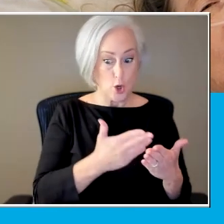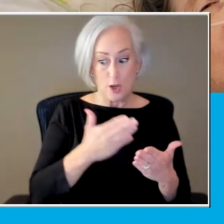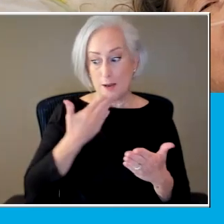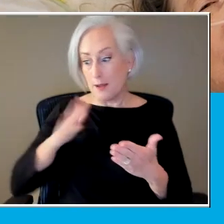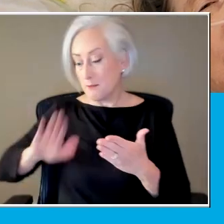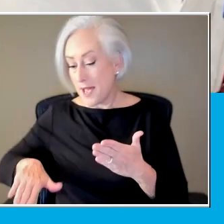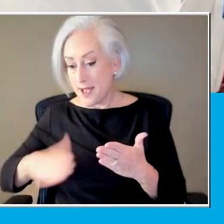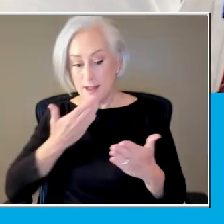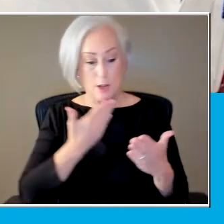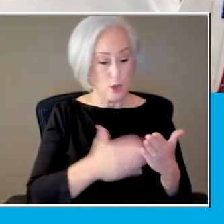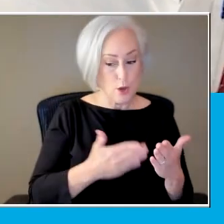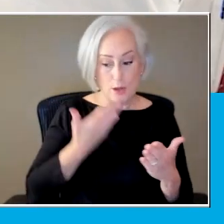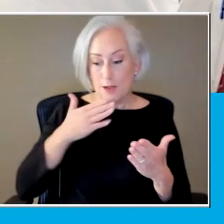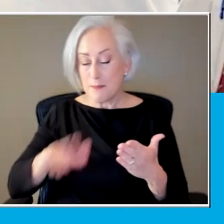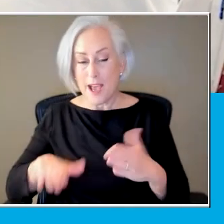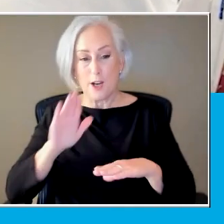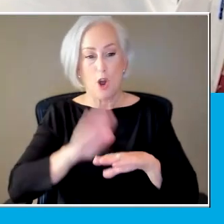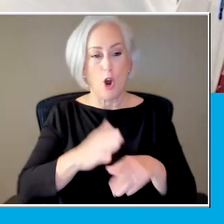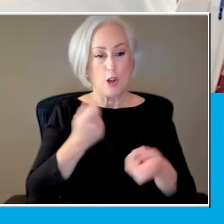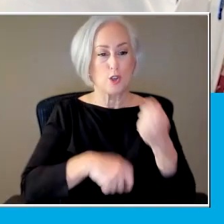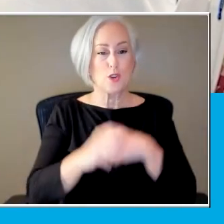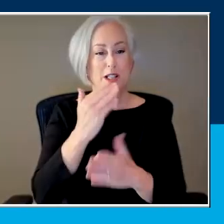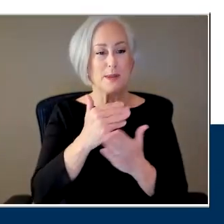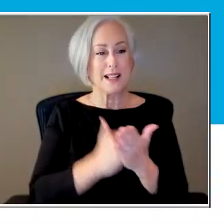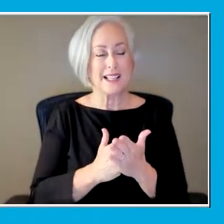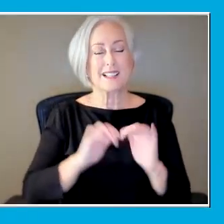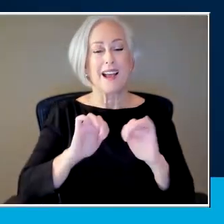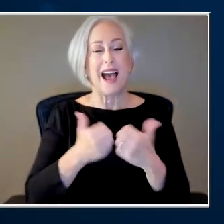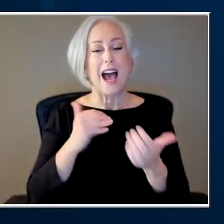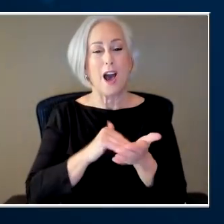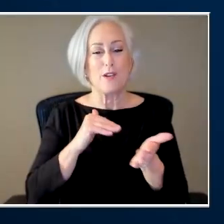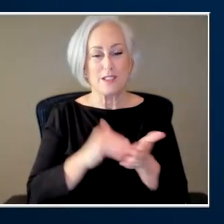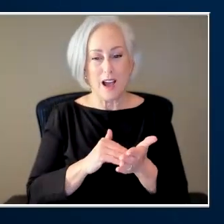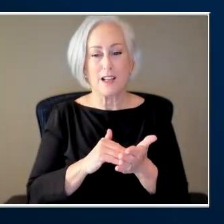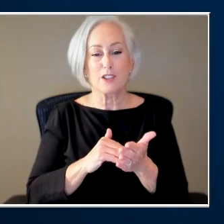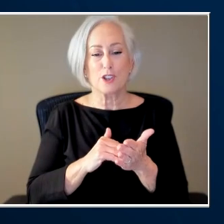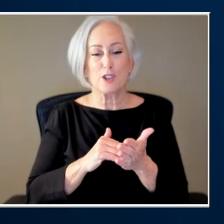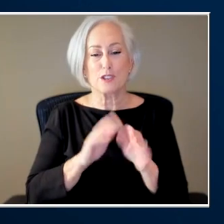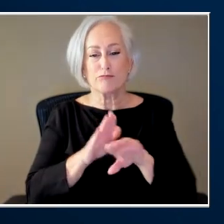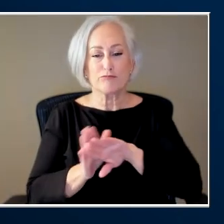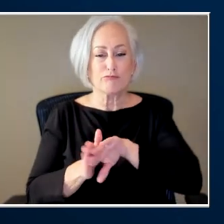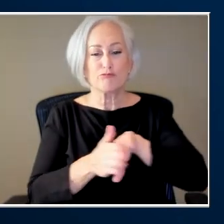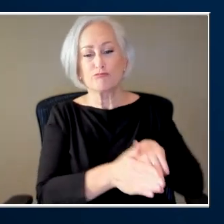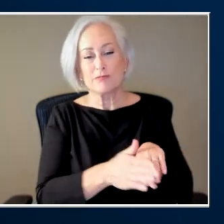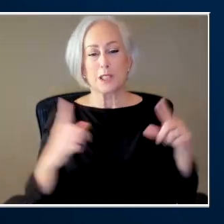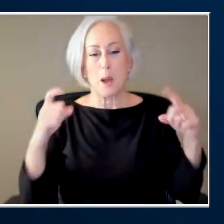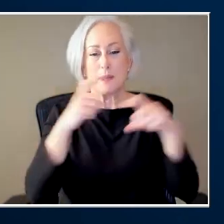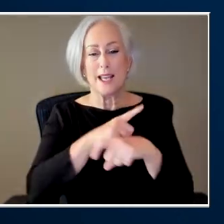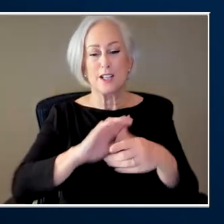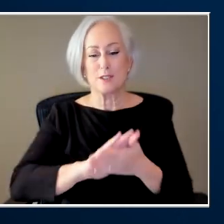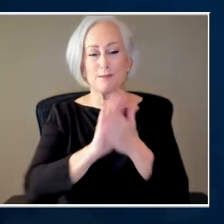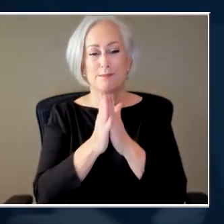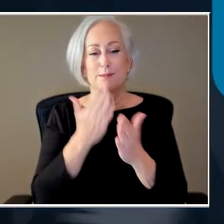list. How doctors overcame complications to get Glenda back in good health. Monday at 8.